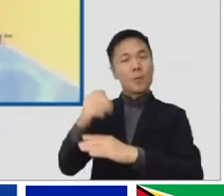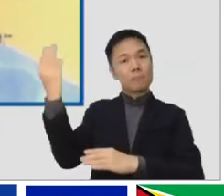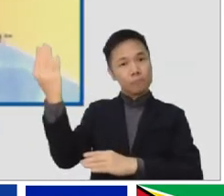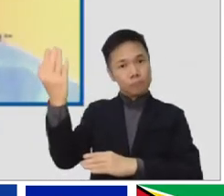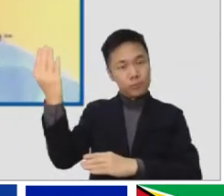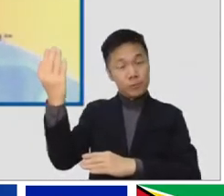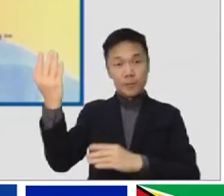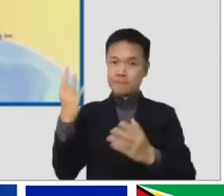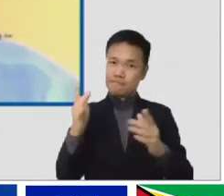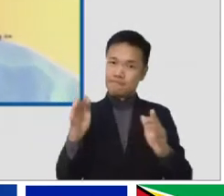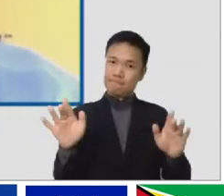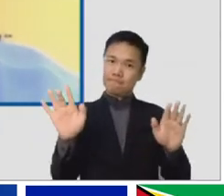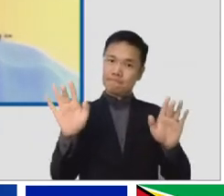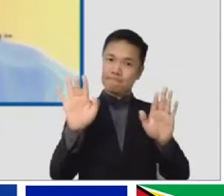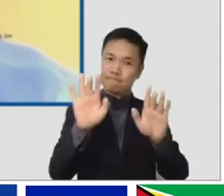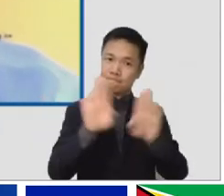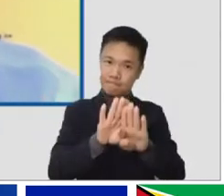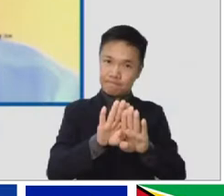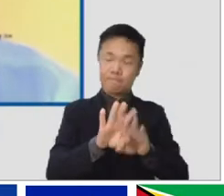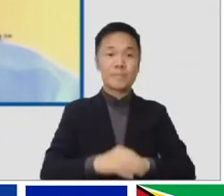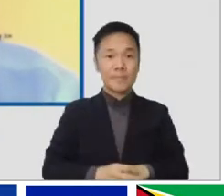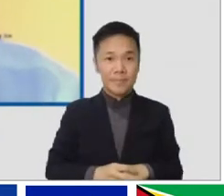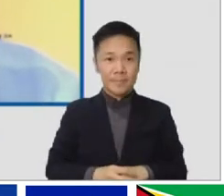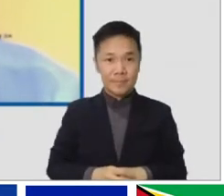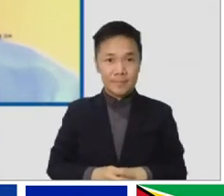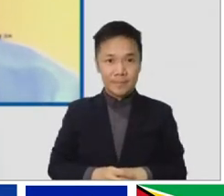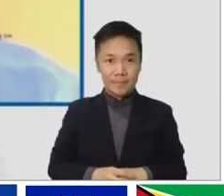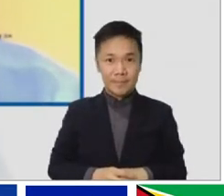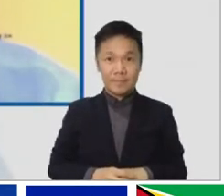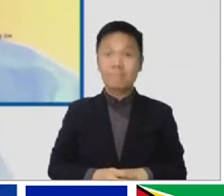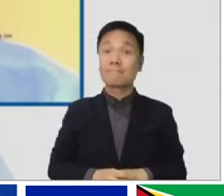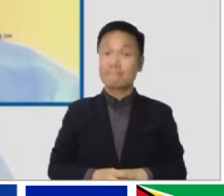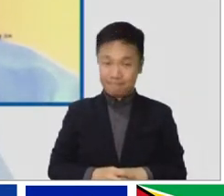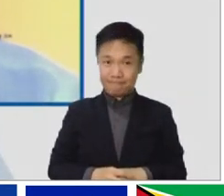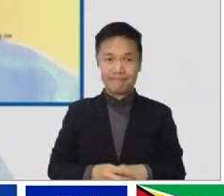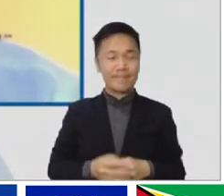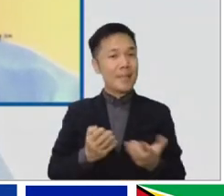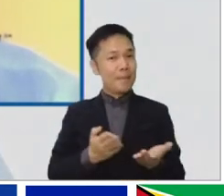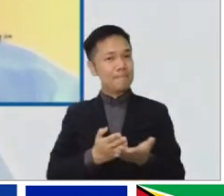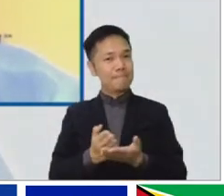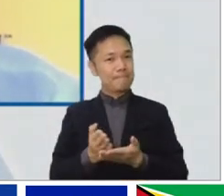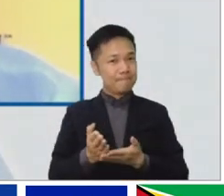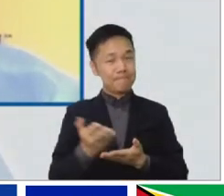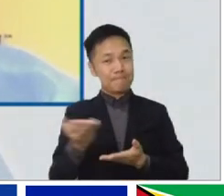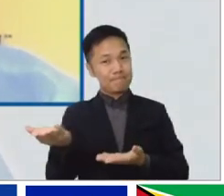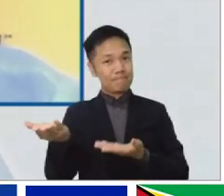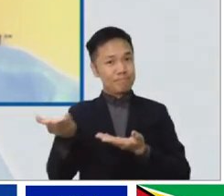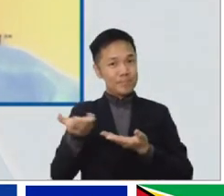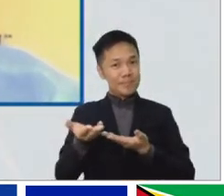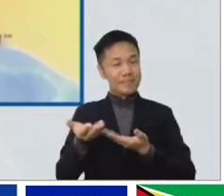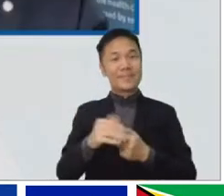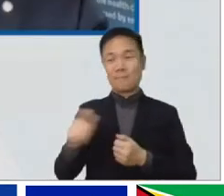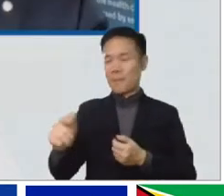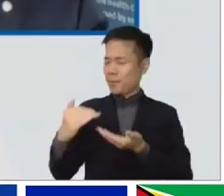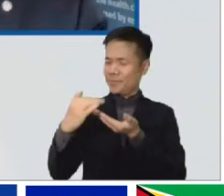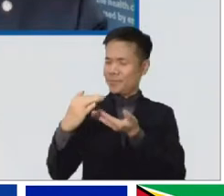with no more ado, let me pass the word to my close friend and colleague,